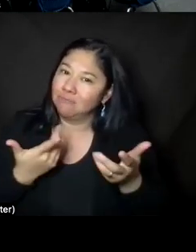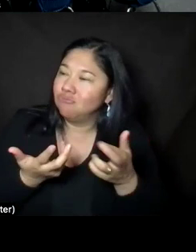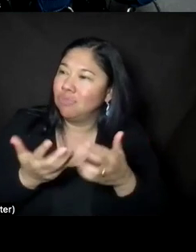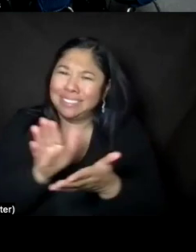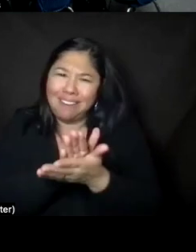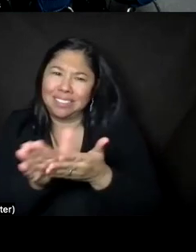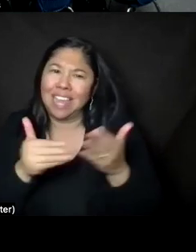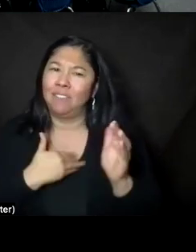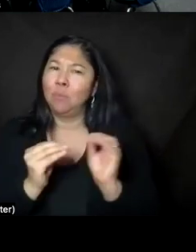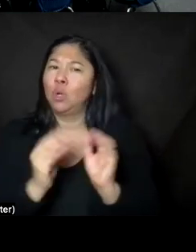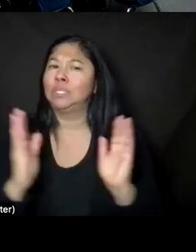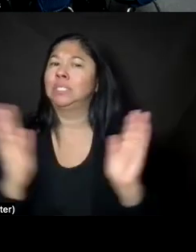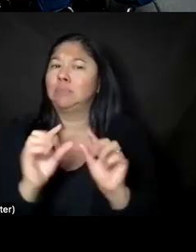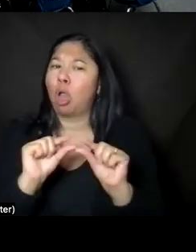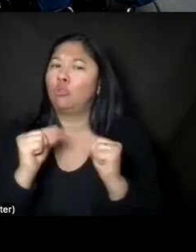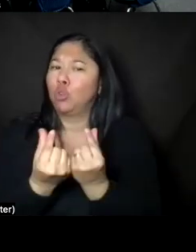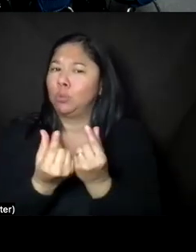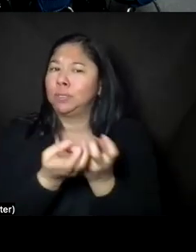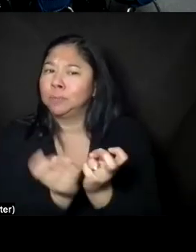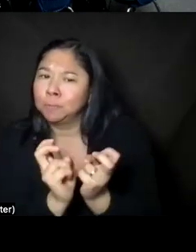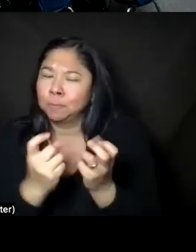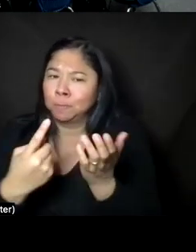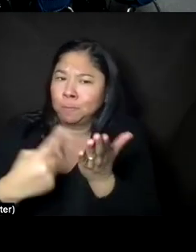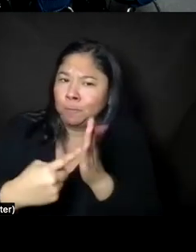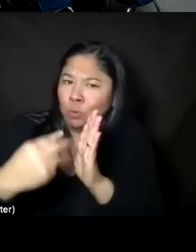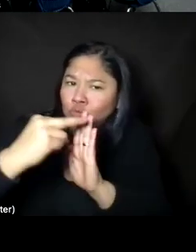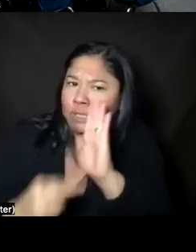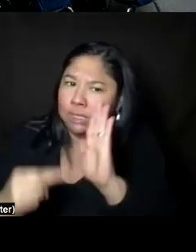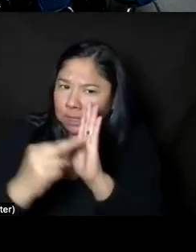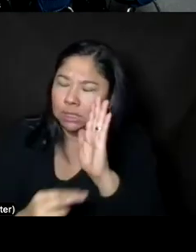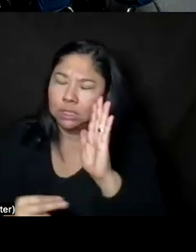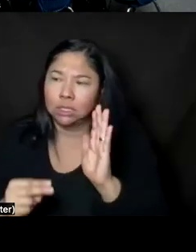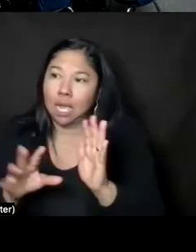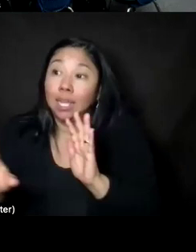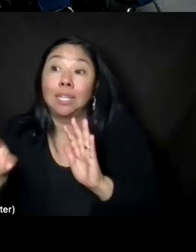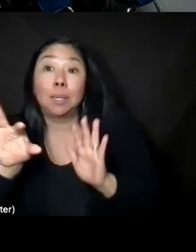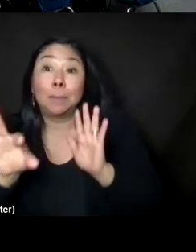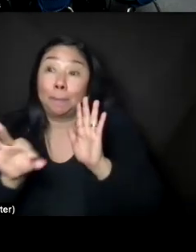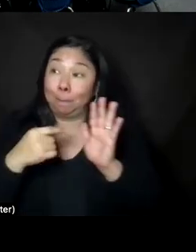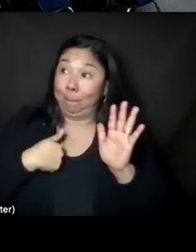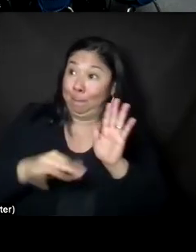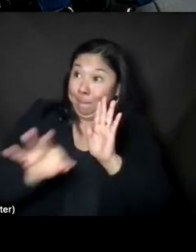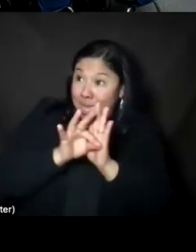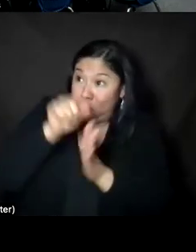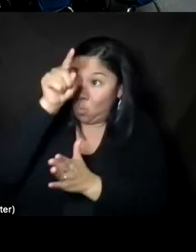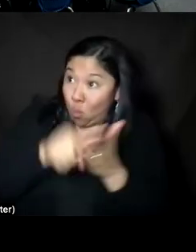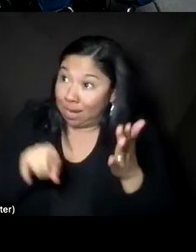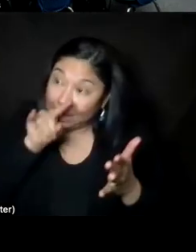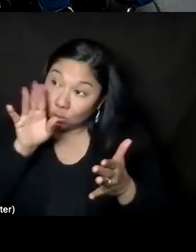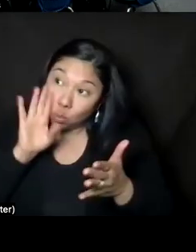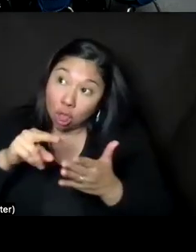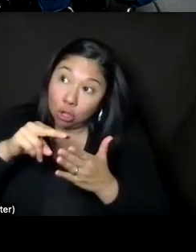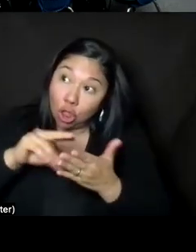having those smaller groups because then we can kind of pick and choose what the kids are going to learn, all based off of that 6 reading program